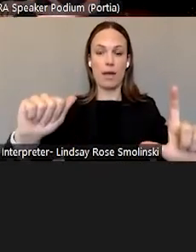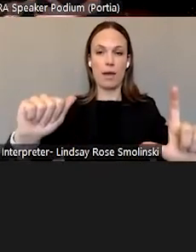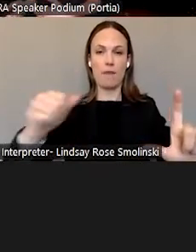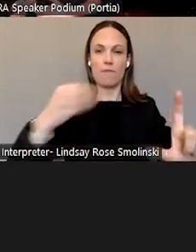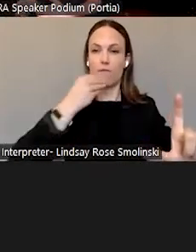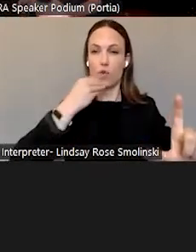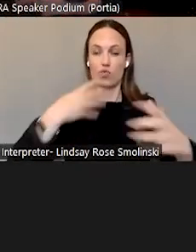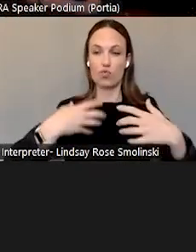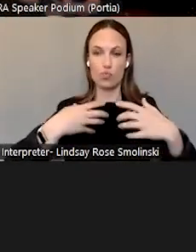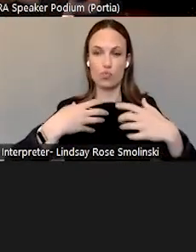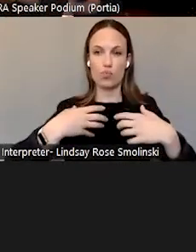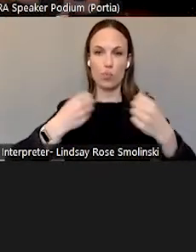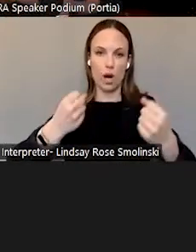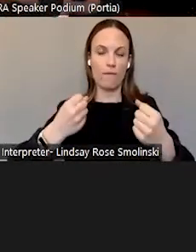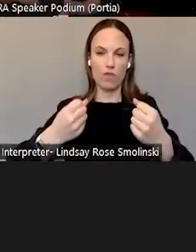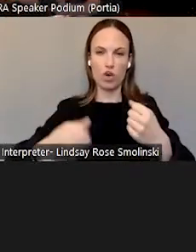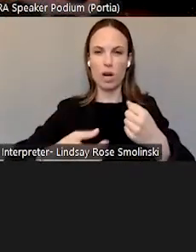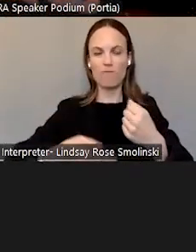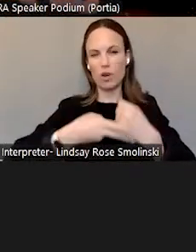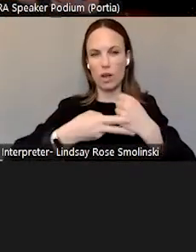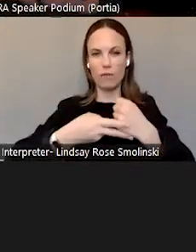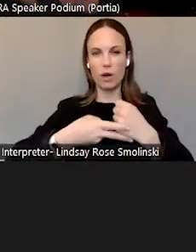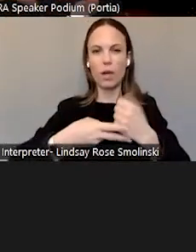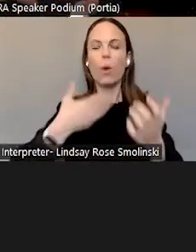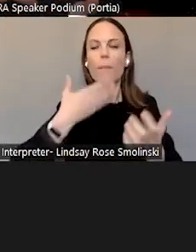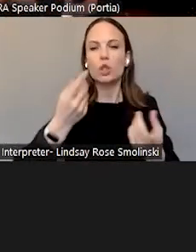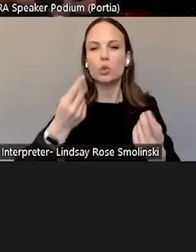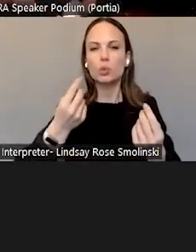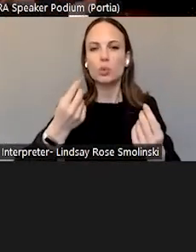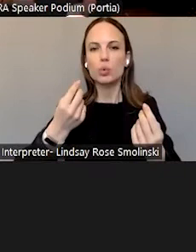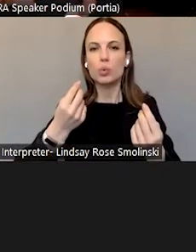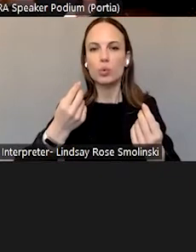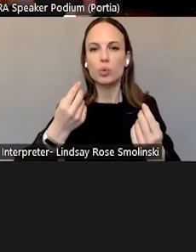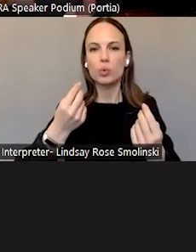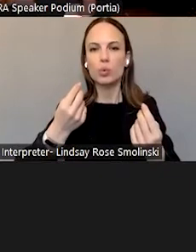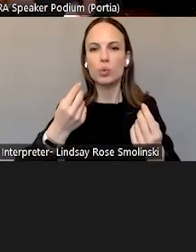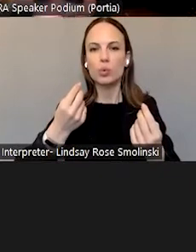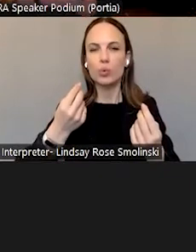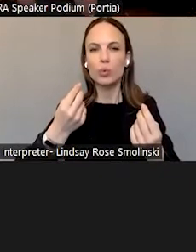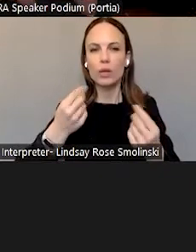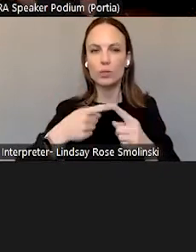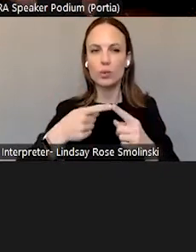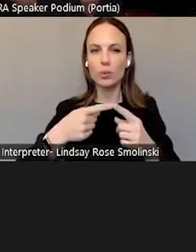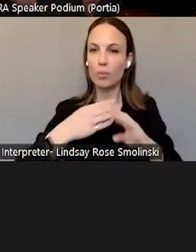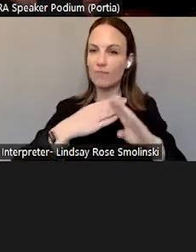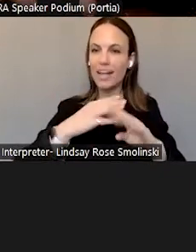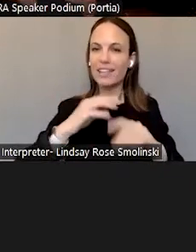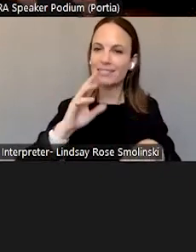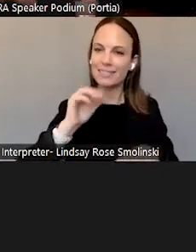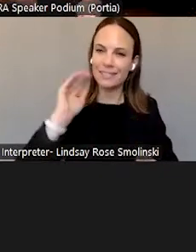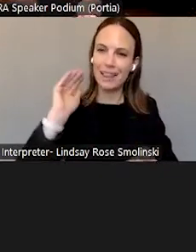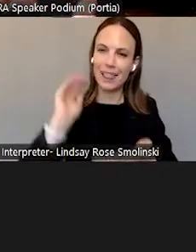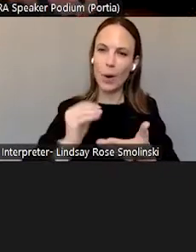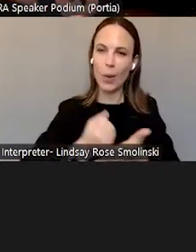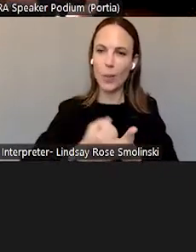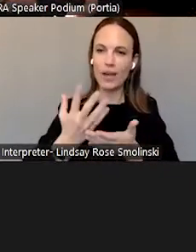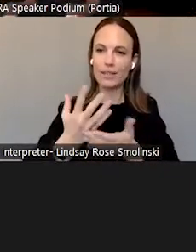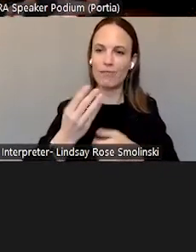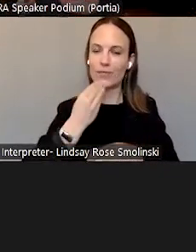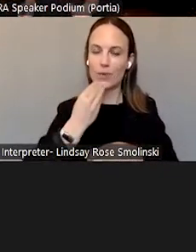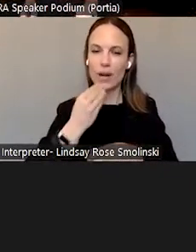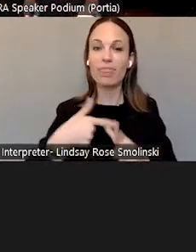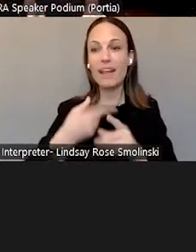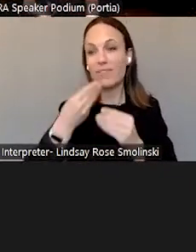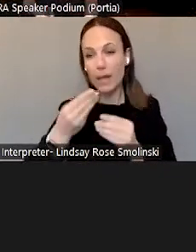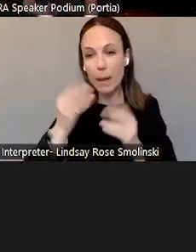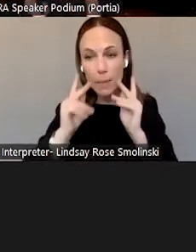hierarchy, the best thing we can do for food waste is to prevent from wasting food in the first place. And then the next best thing is to feed people and animals,